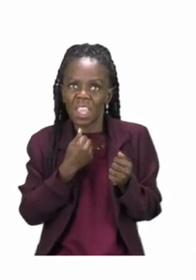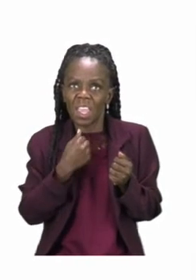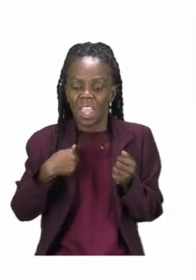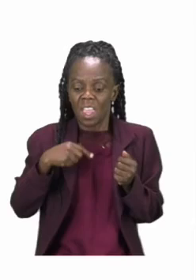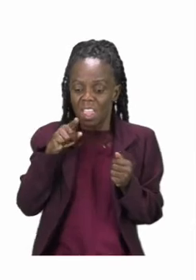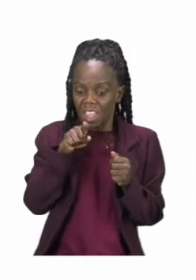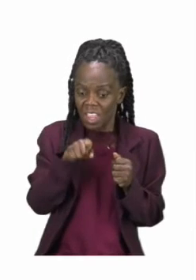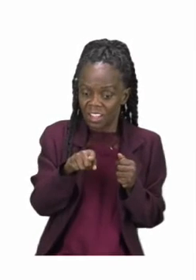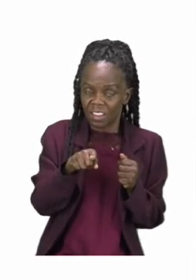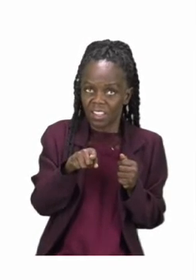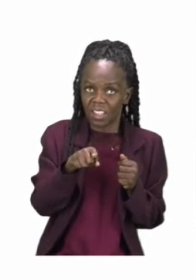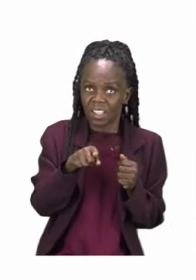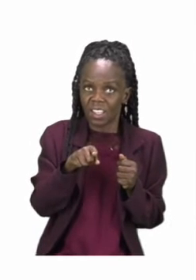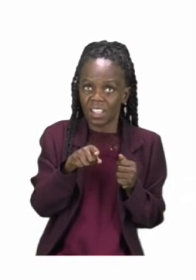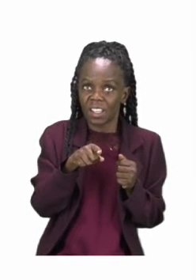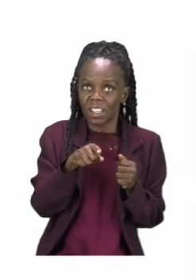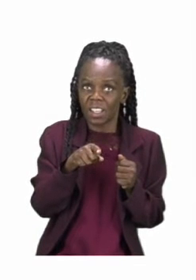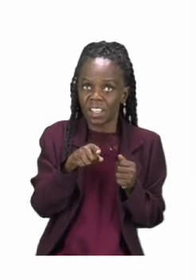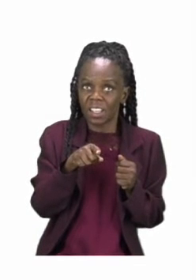their,